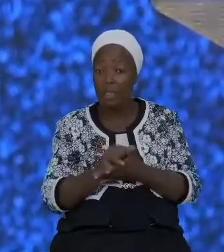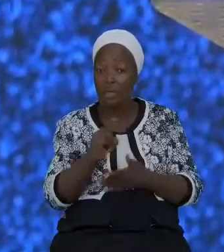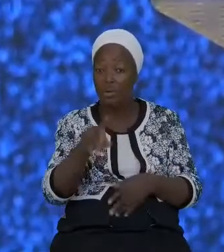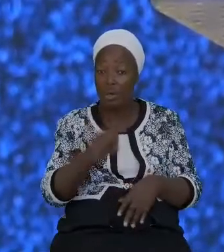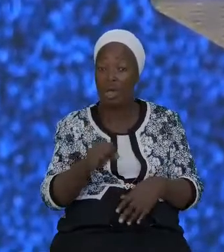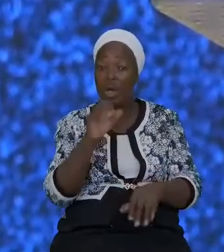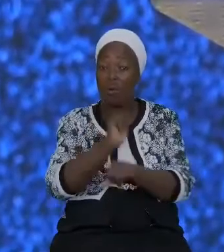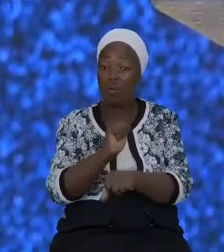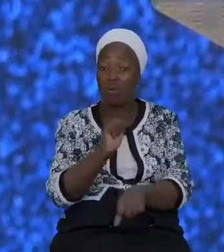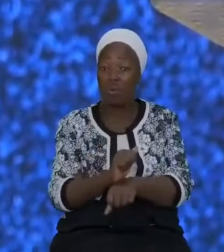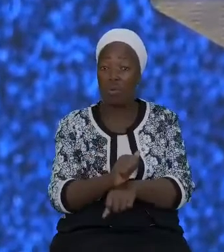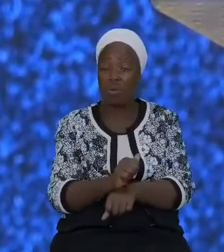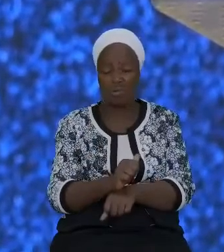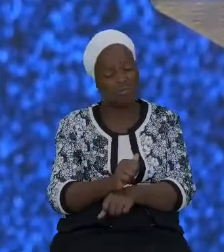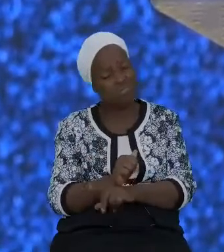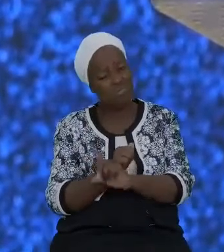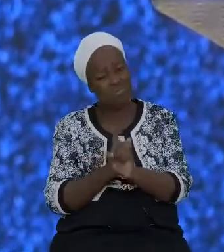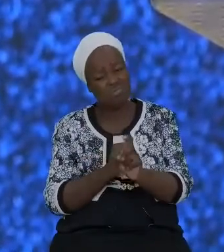work?